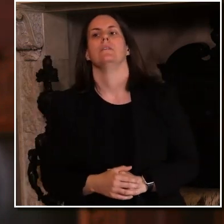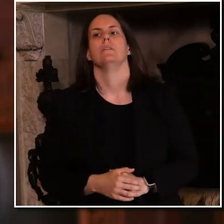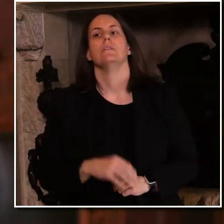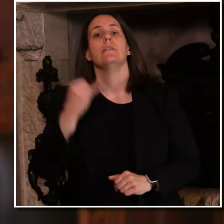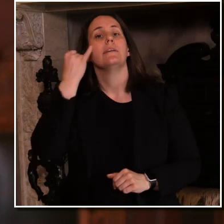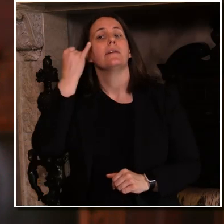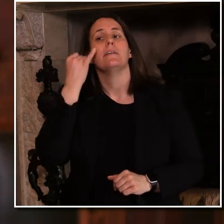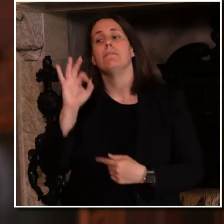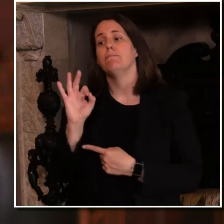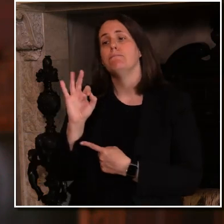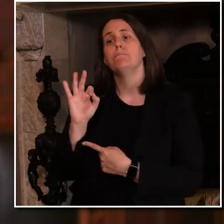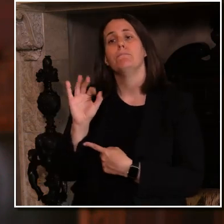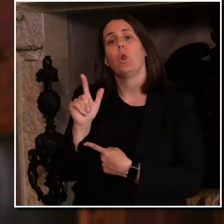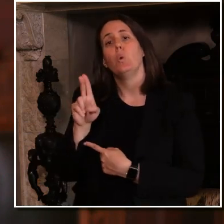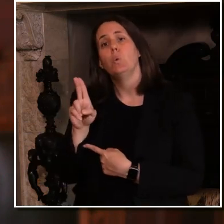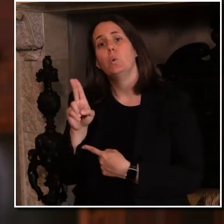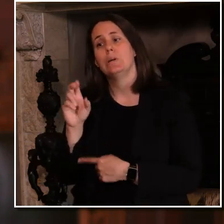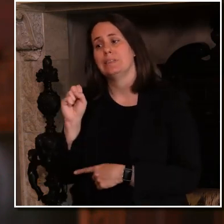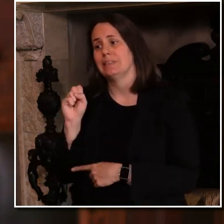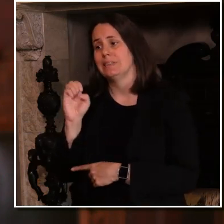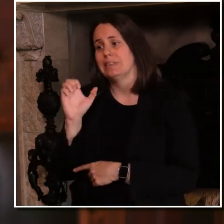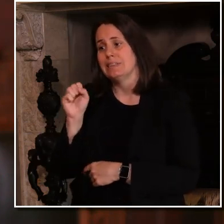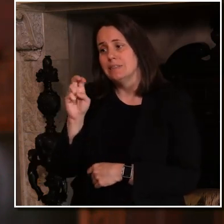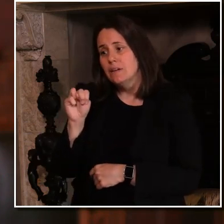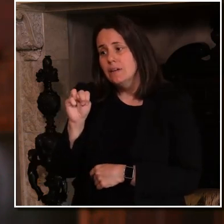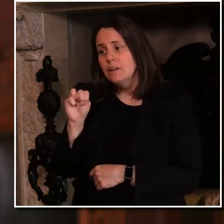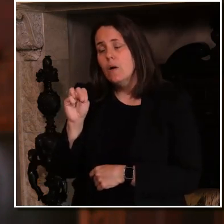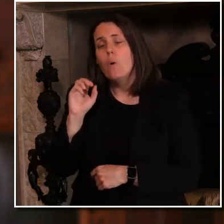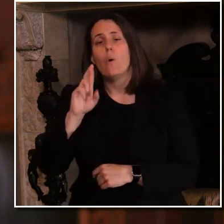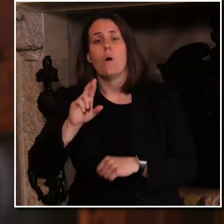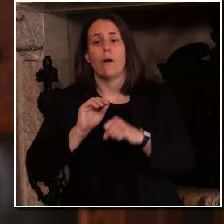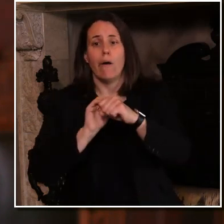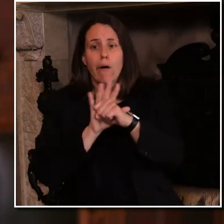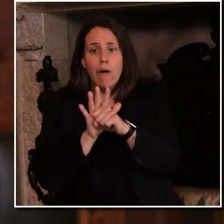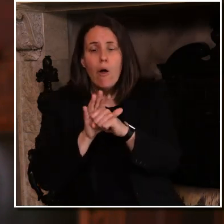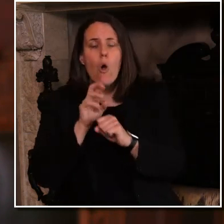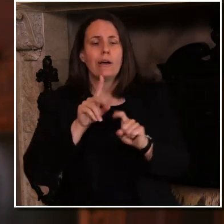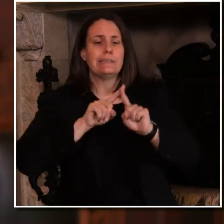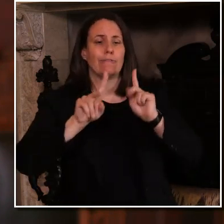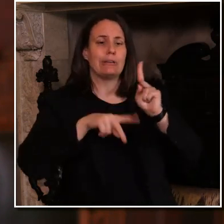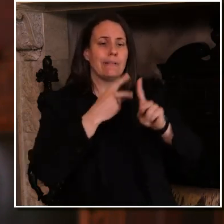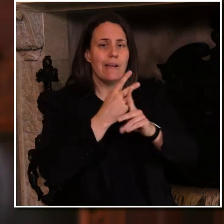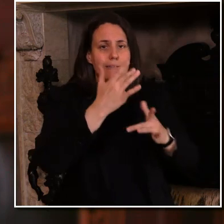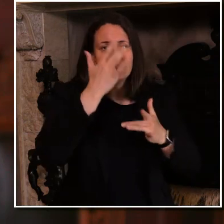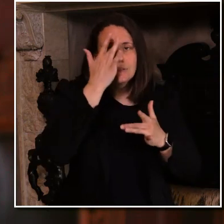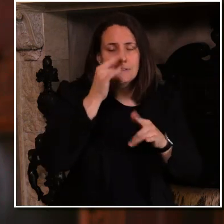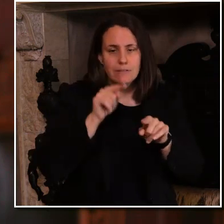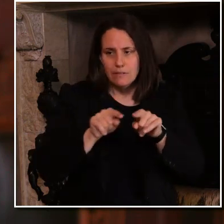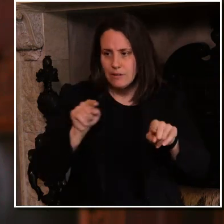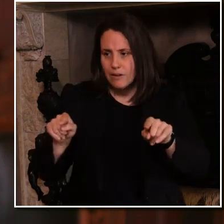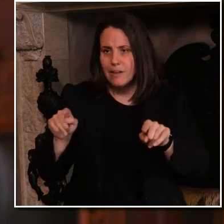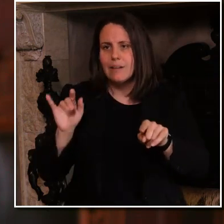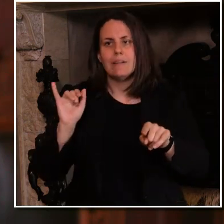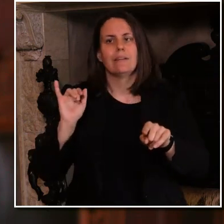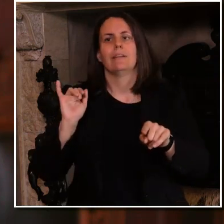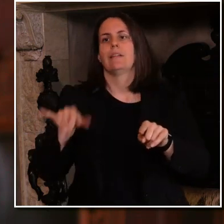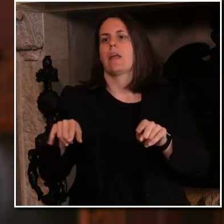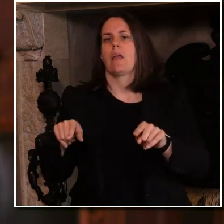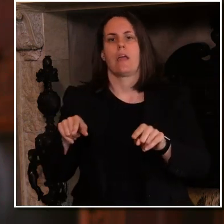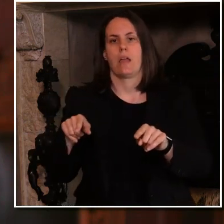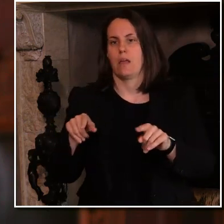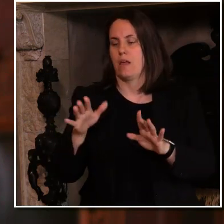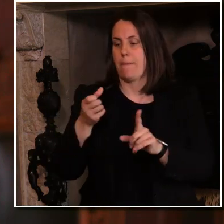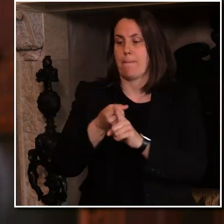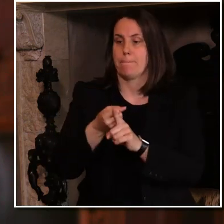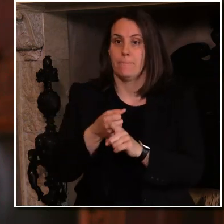of infectious diseases, these congregate settings are more likely to see spread. And so the kinds of